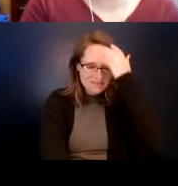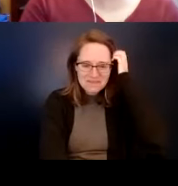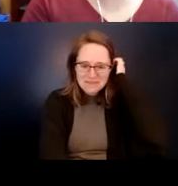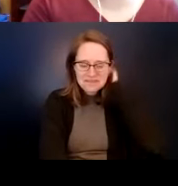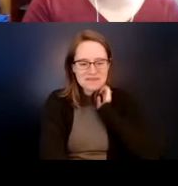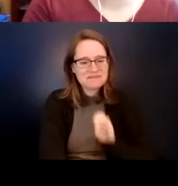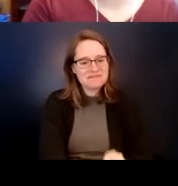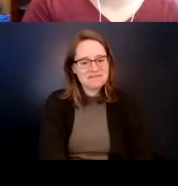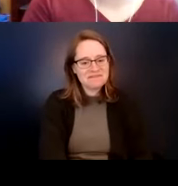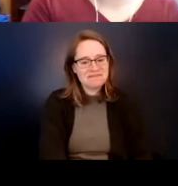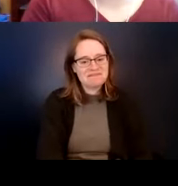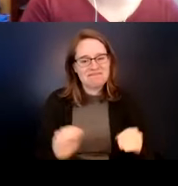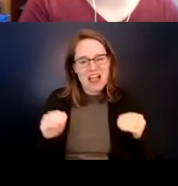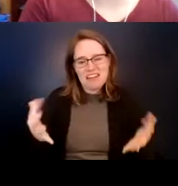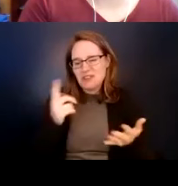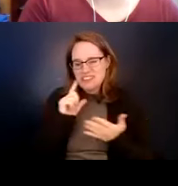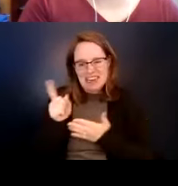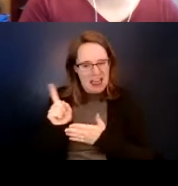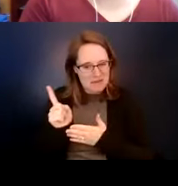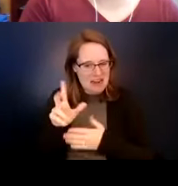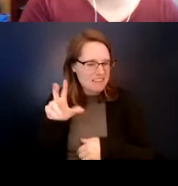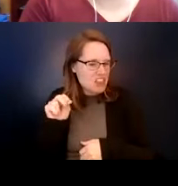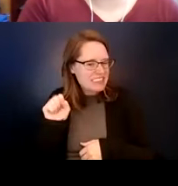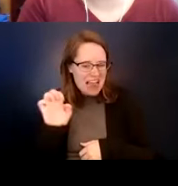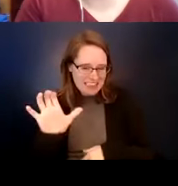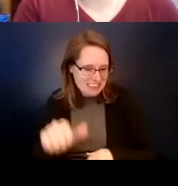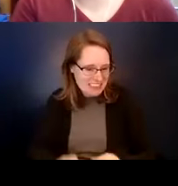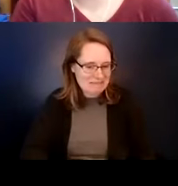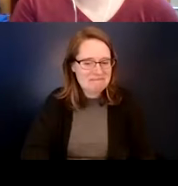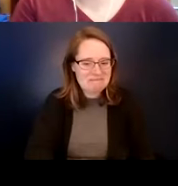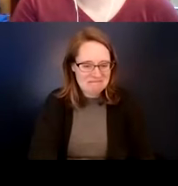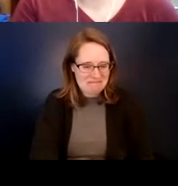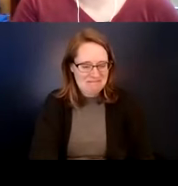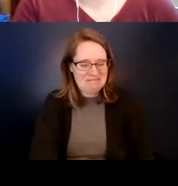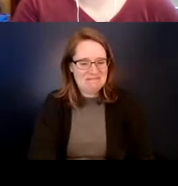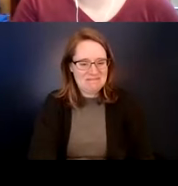give you just about 30 more seconds.